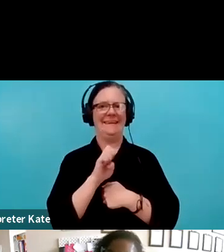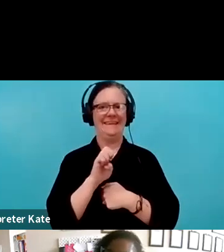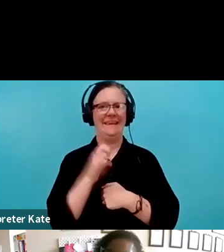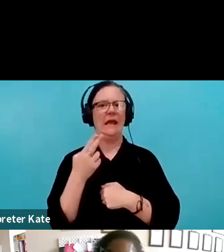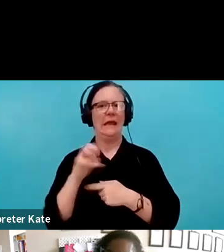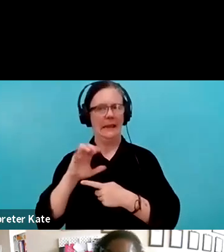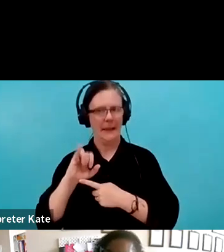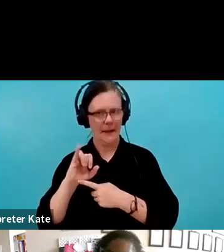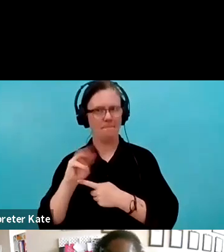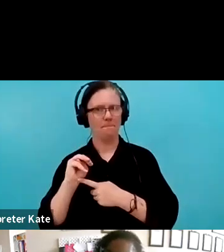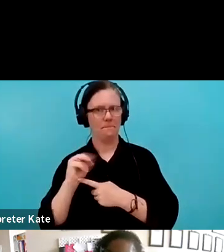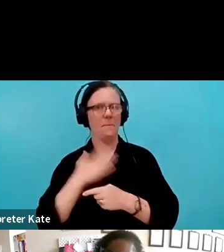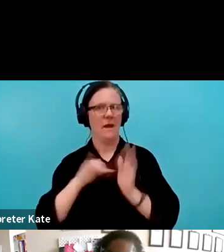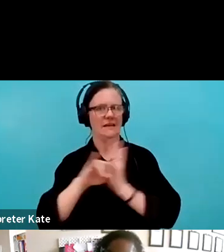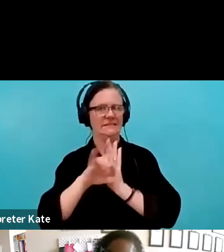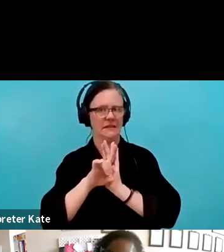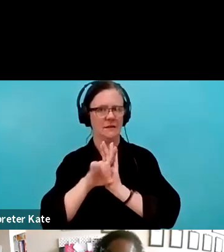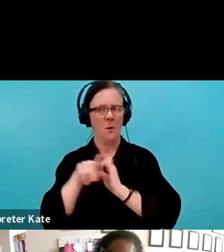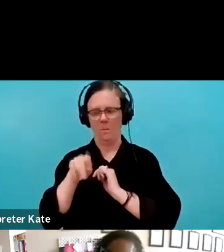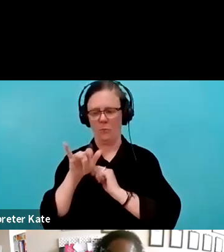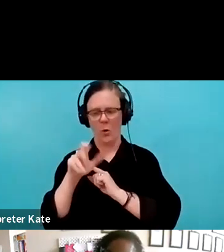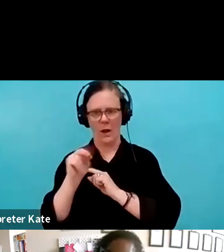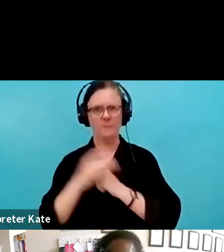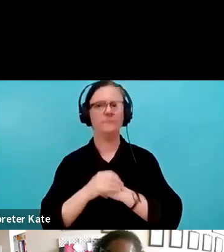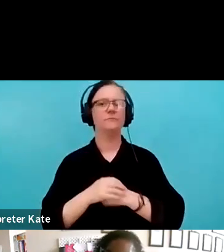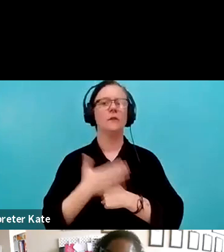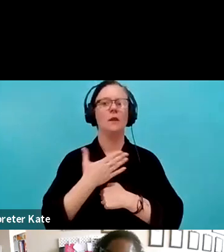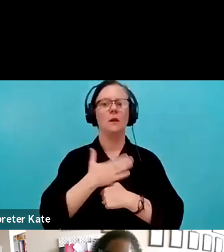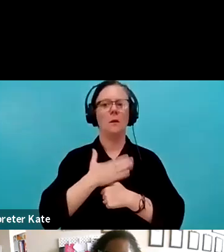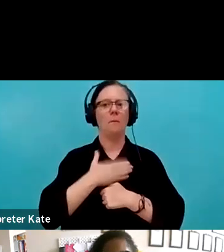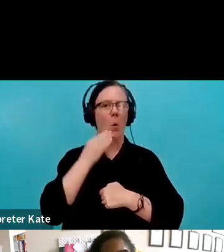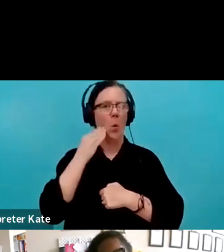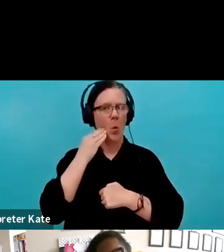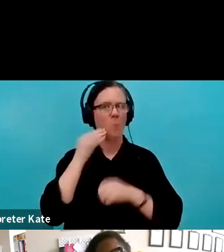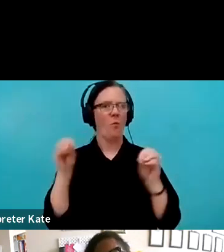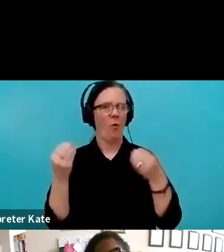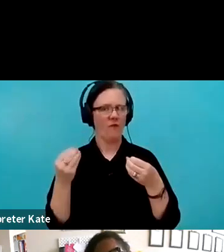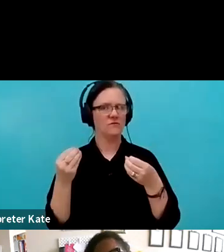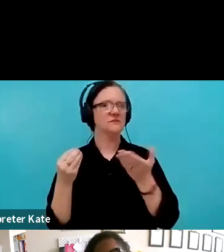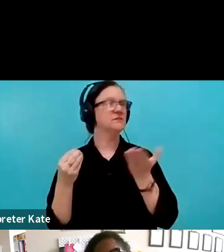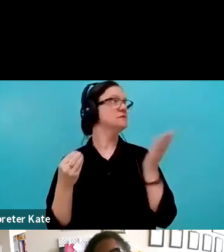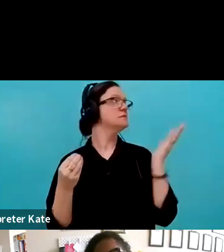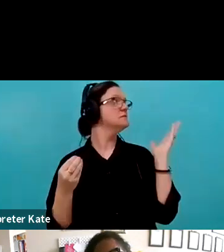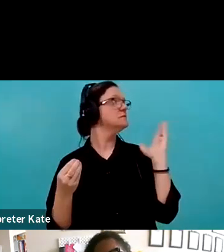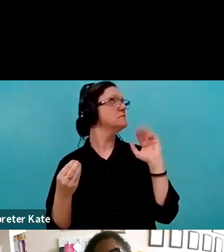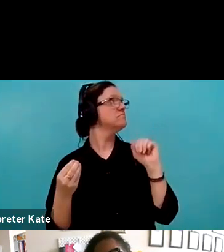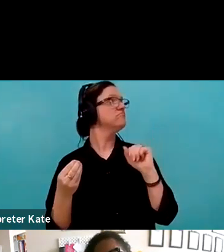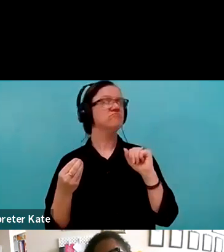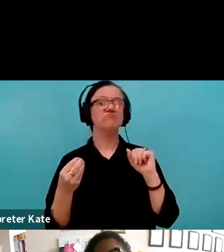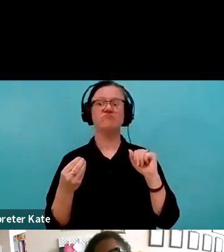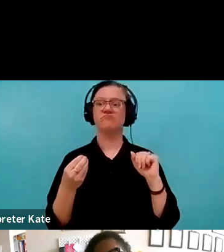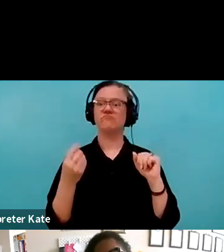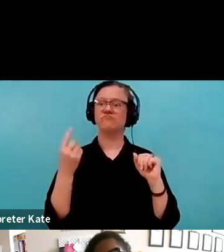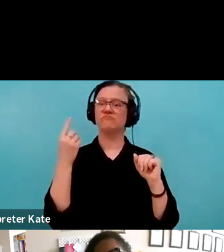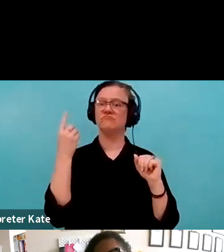I identify. I am sitting in my home office that looks like it's